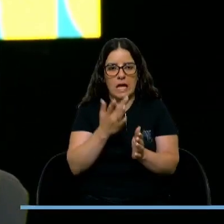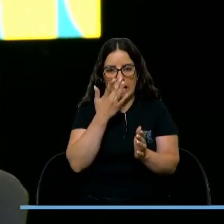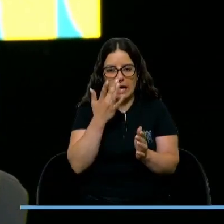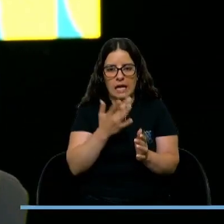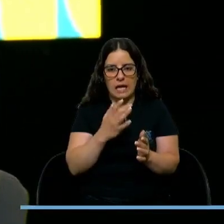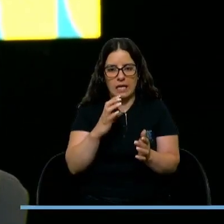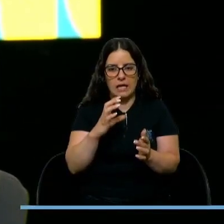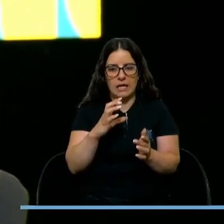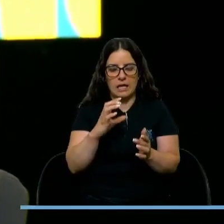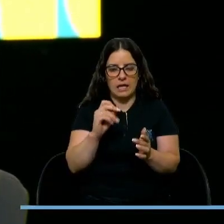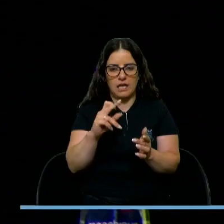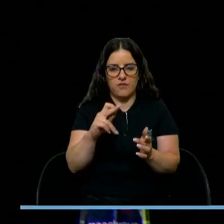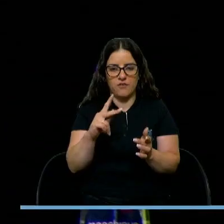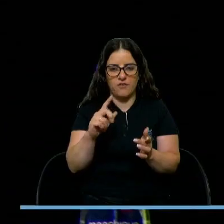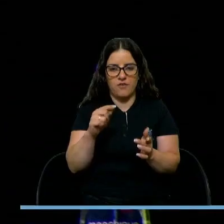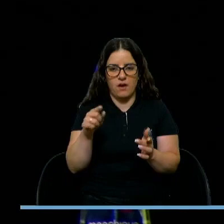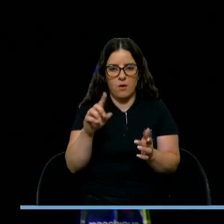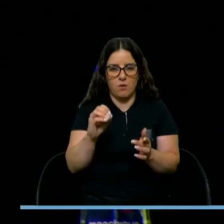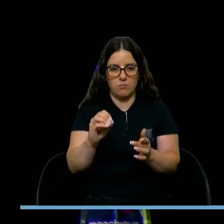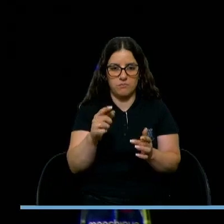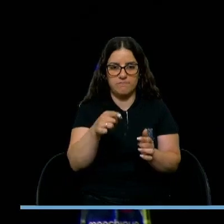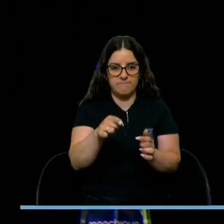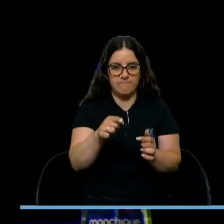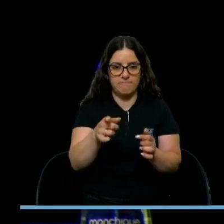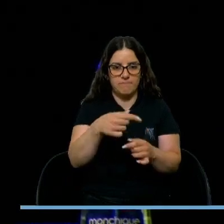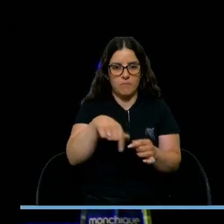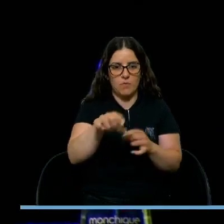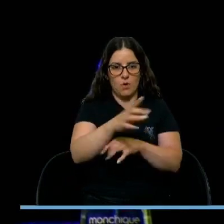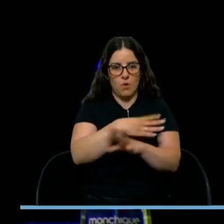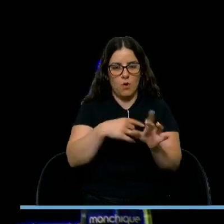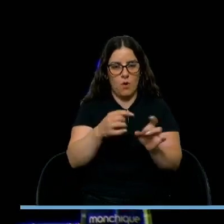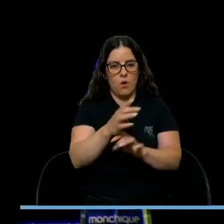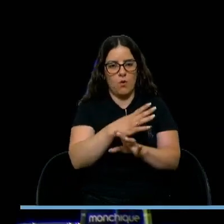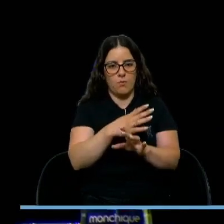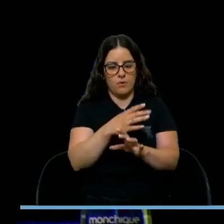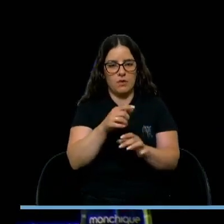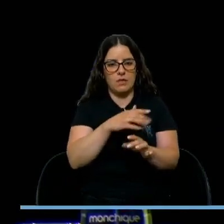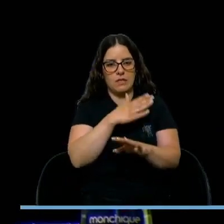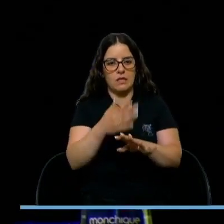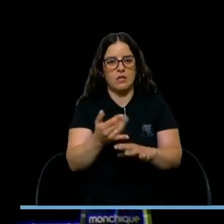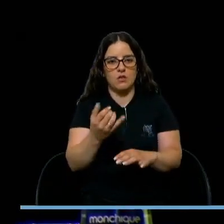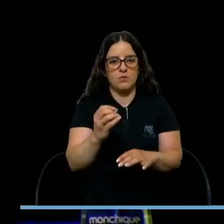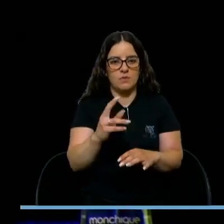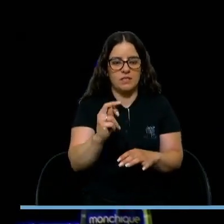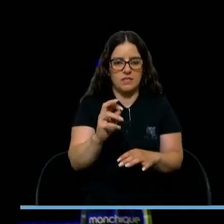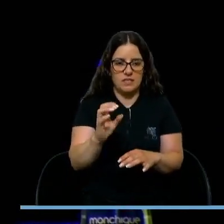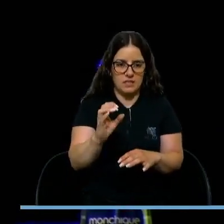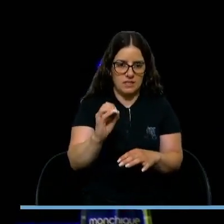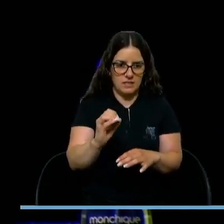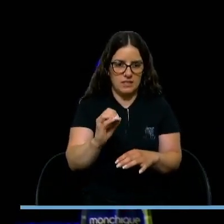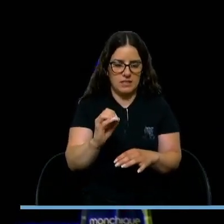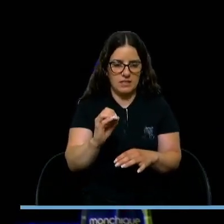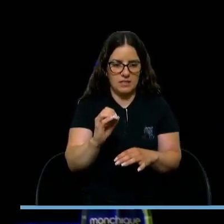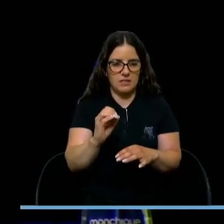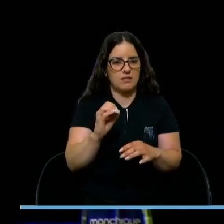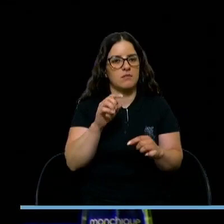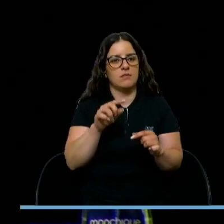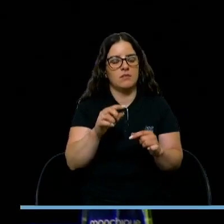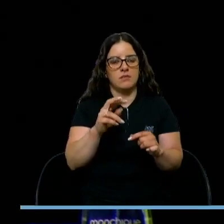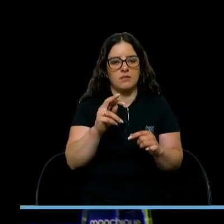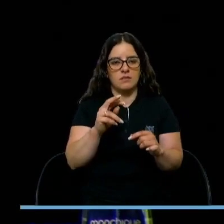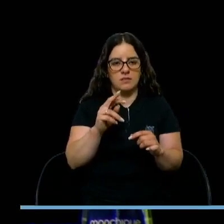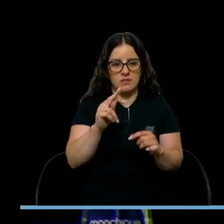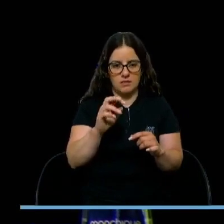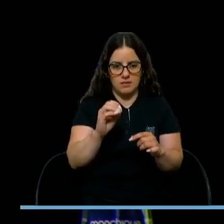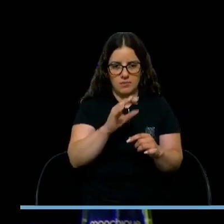carbon energy source. In Europe, when we have the landmark, that is 30% of car